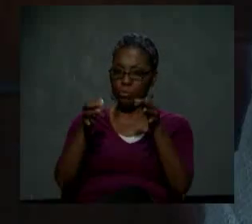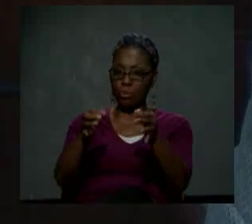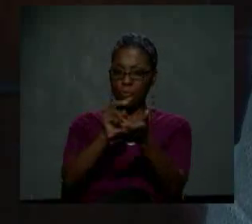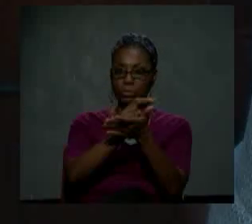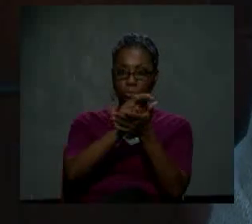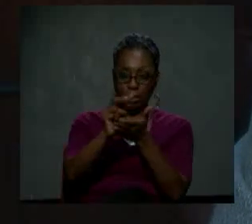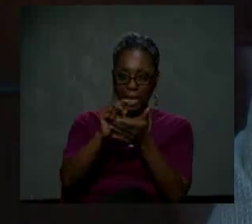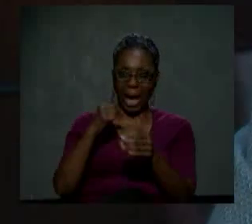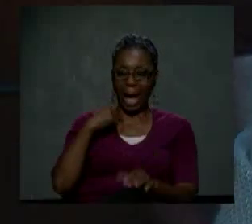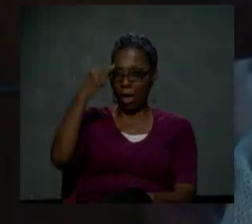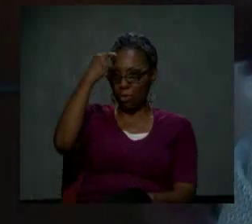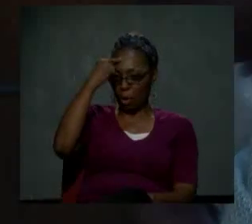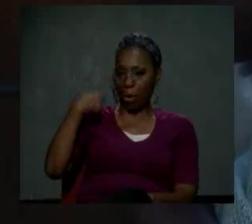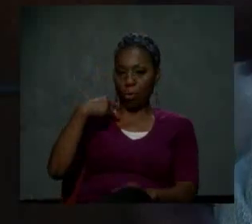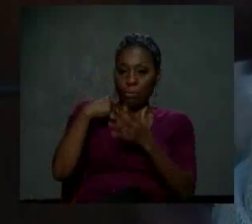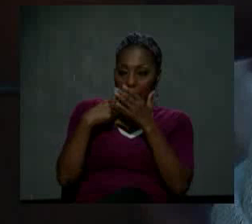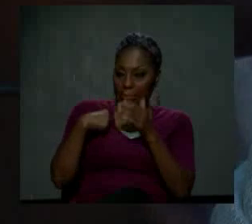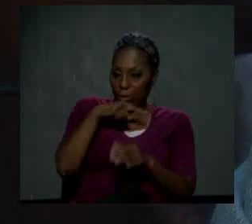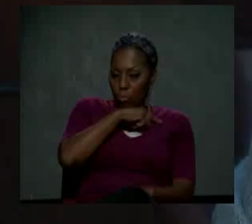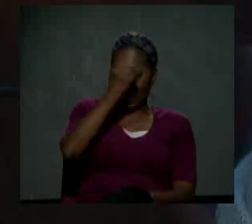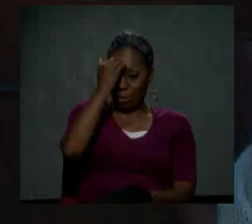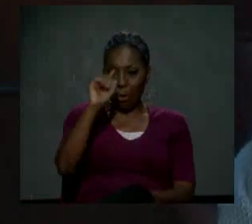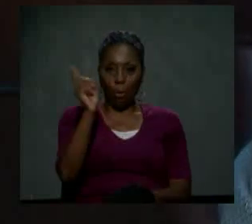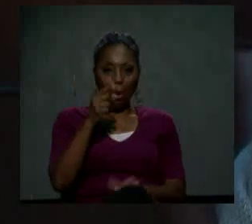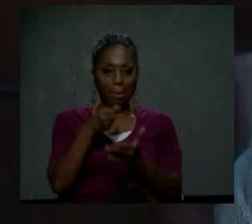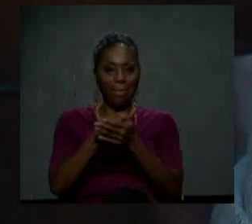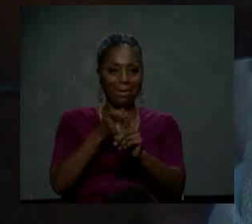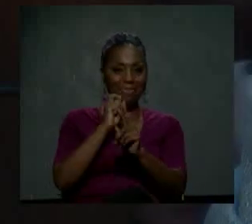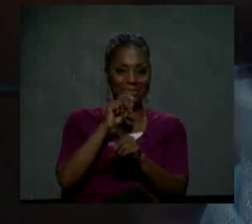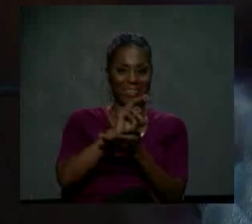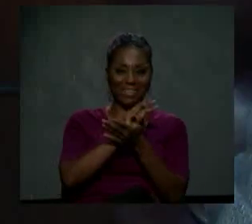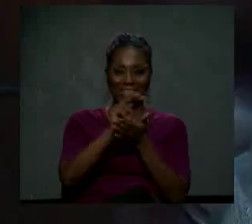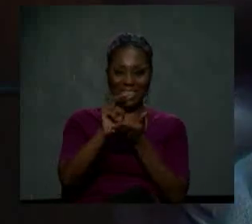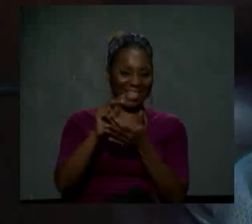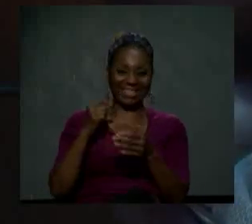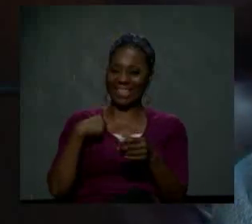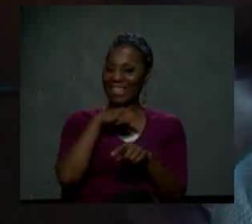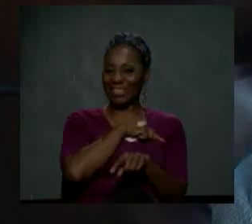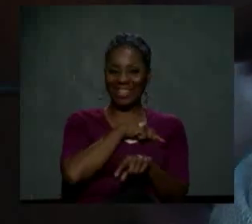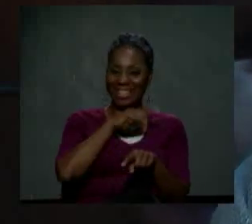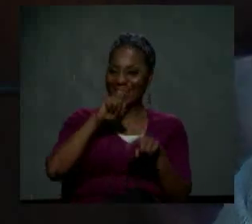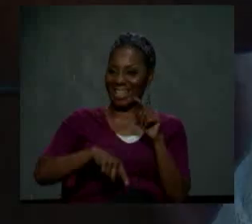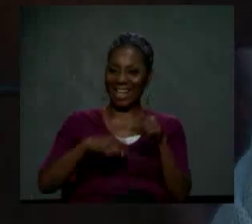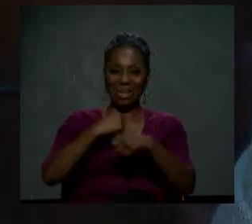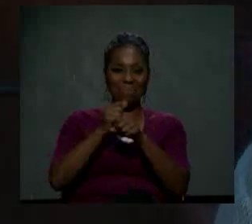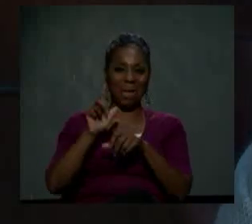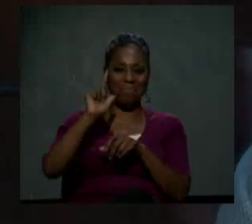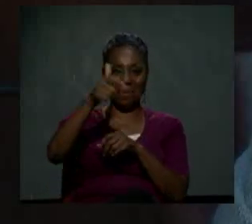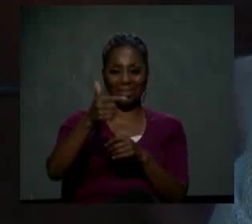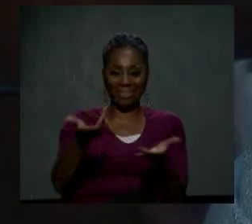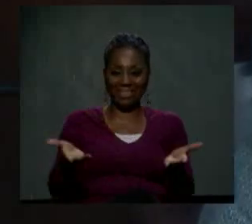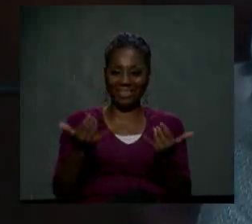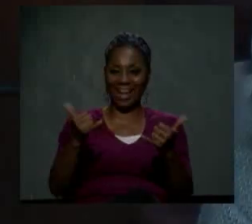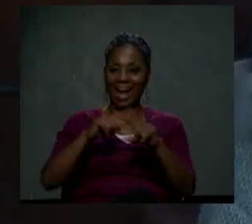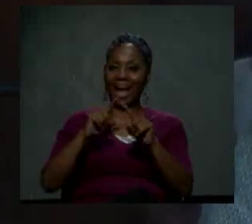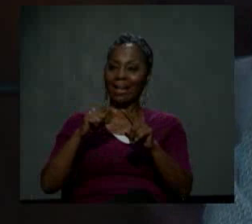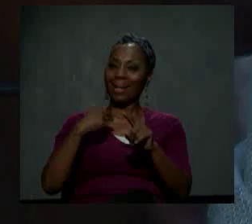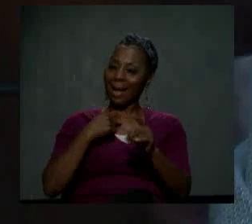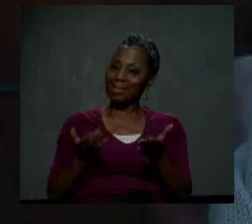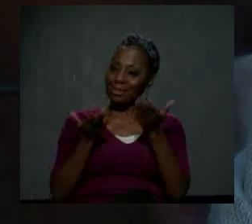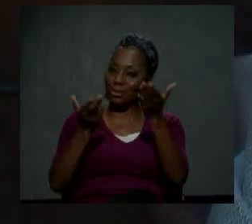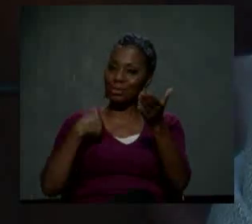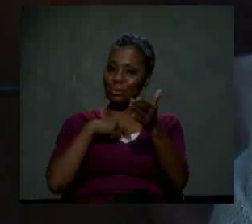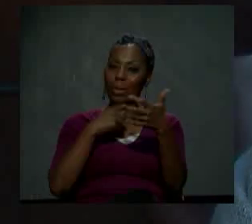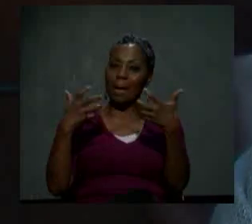was on the assumption we'd know where the money was coming from in 2 weeks. So while we can't make motions here today, I would suggest that we